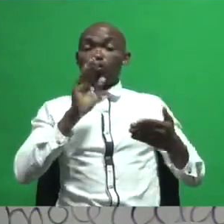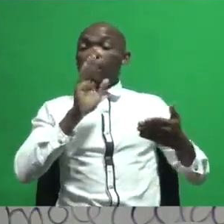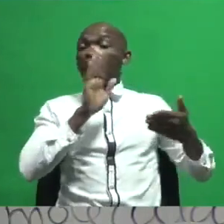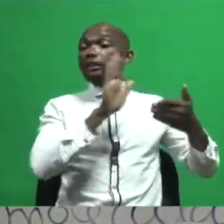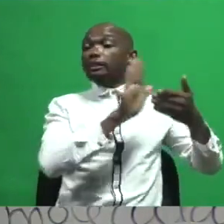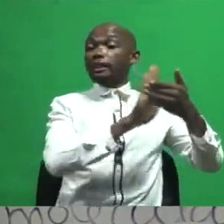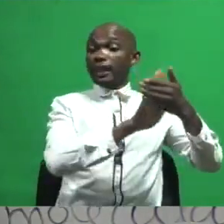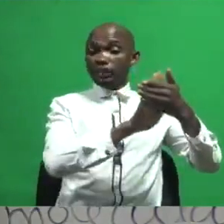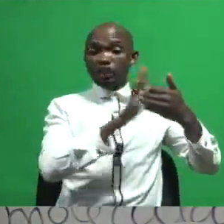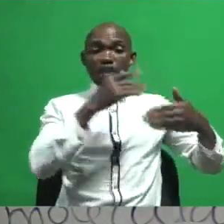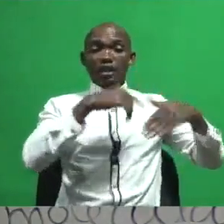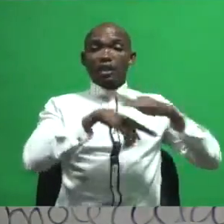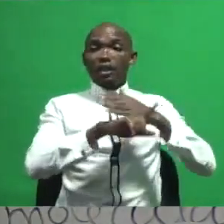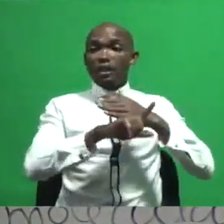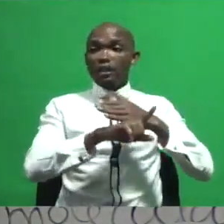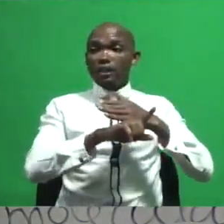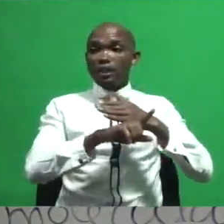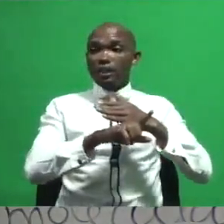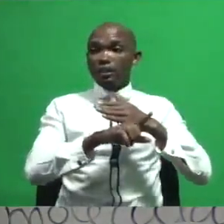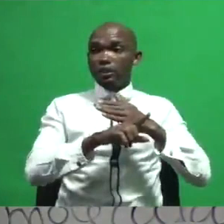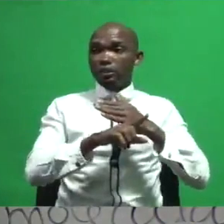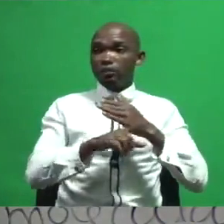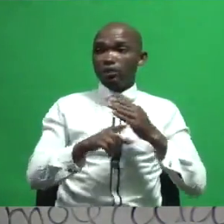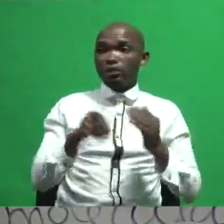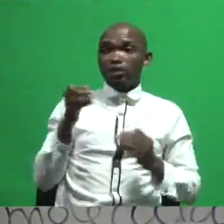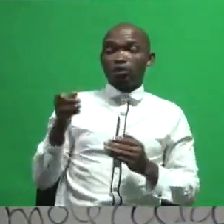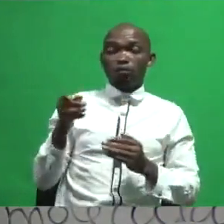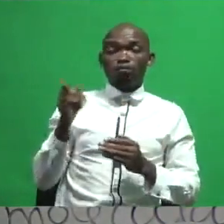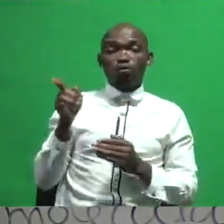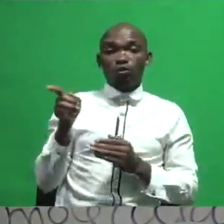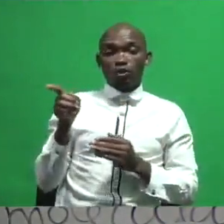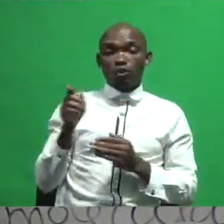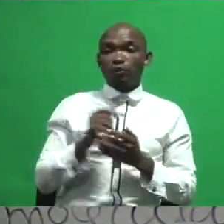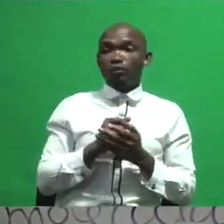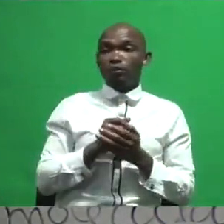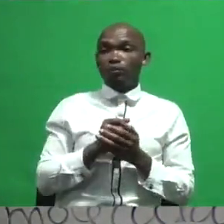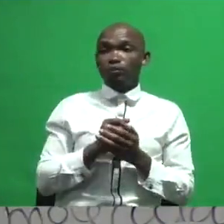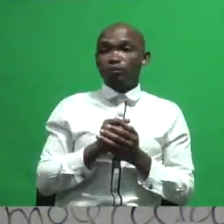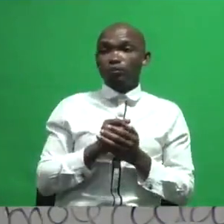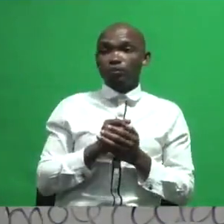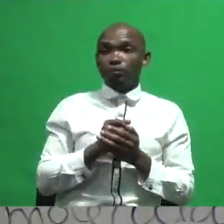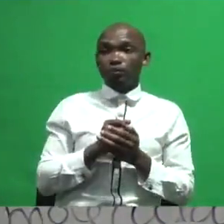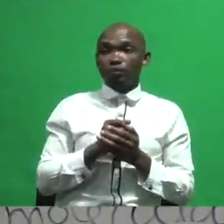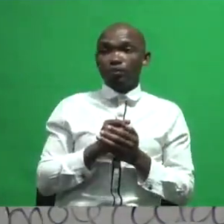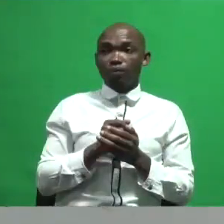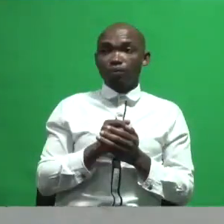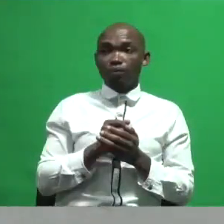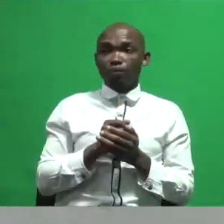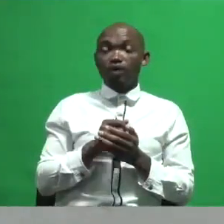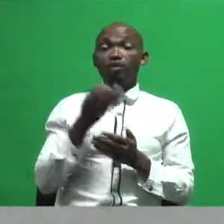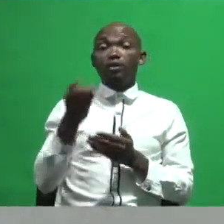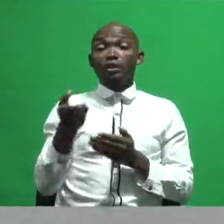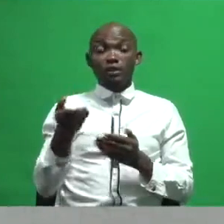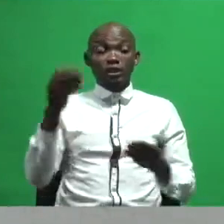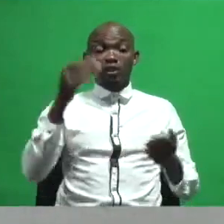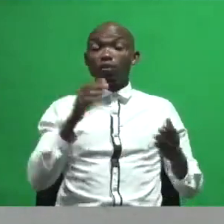to attach on the positions where there was this group, this one. So now, this